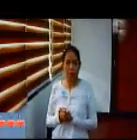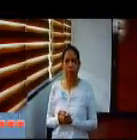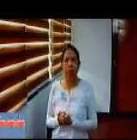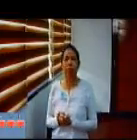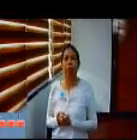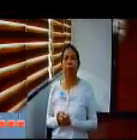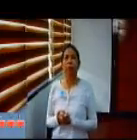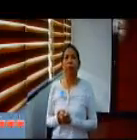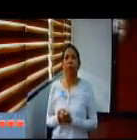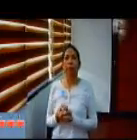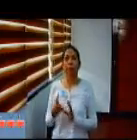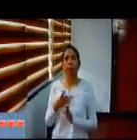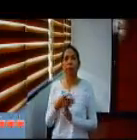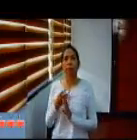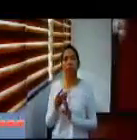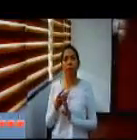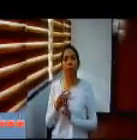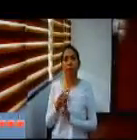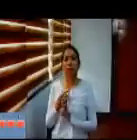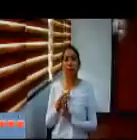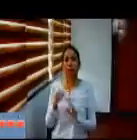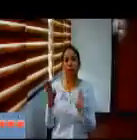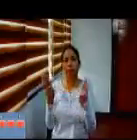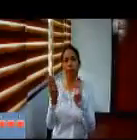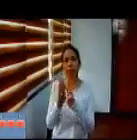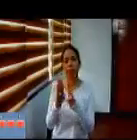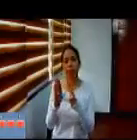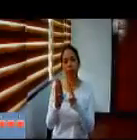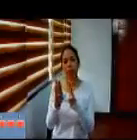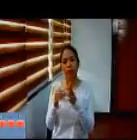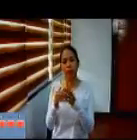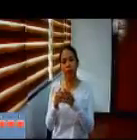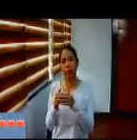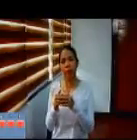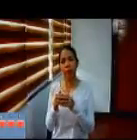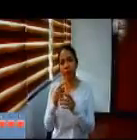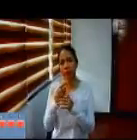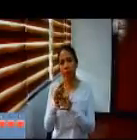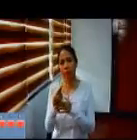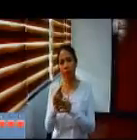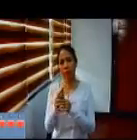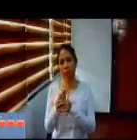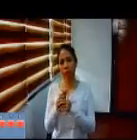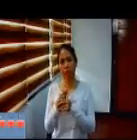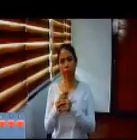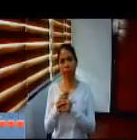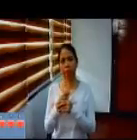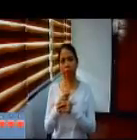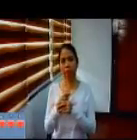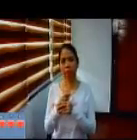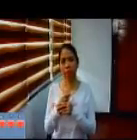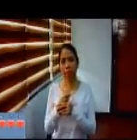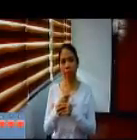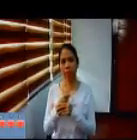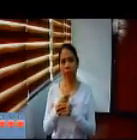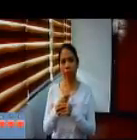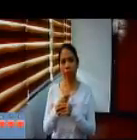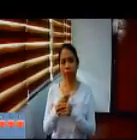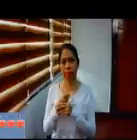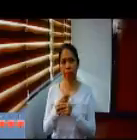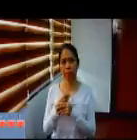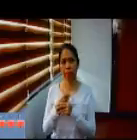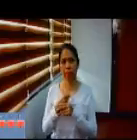I would like to close, Your Honors, by saying the following.